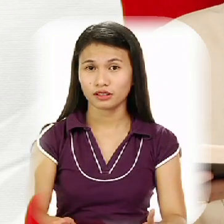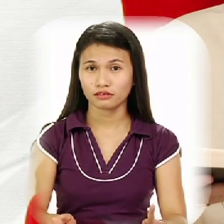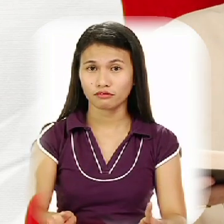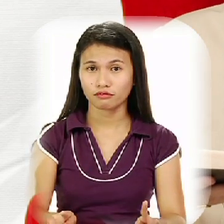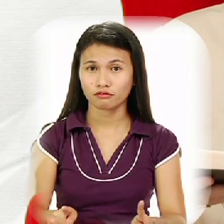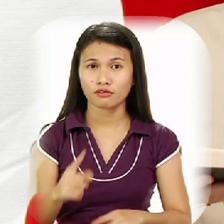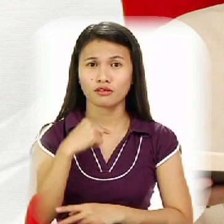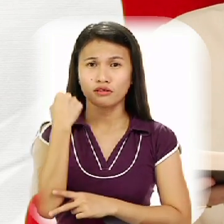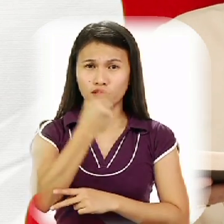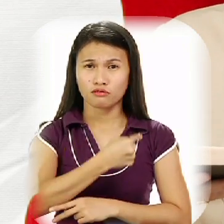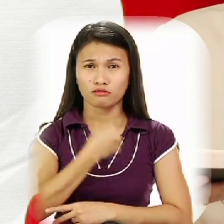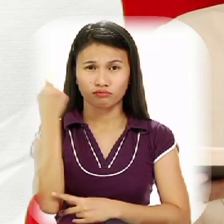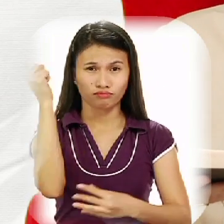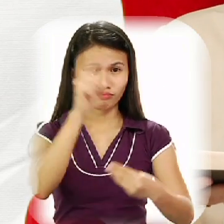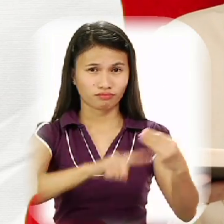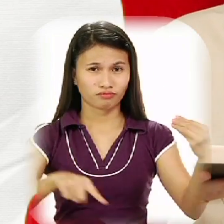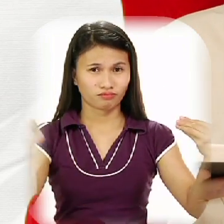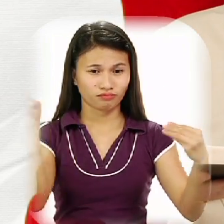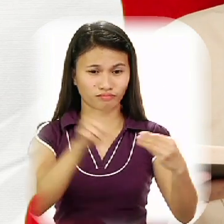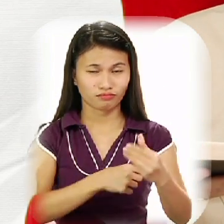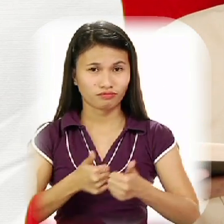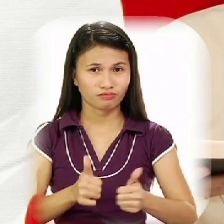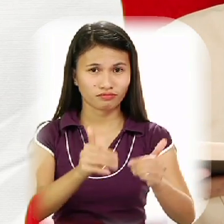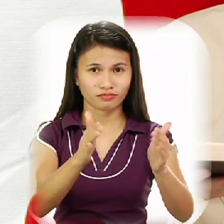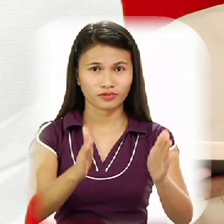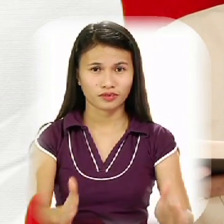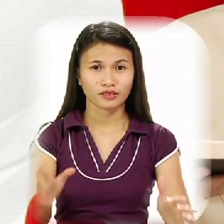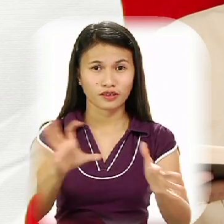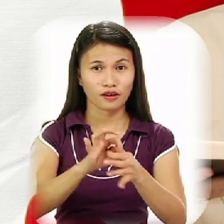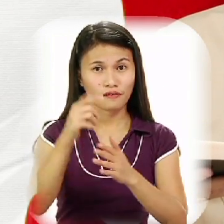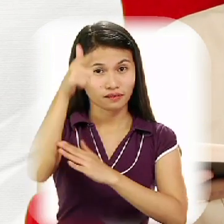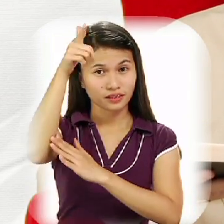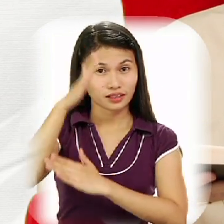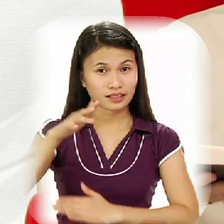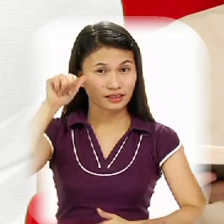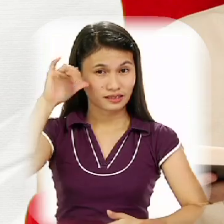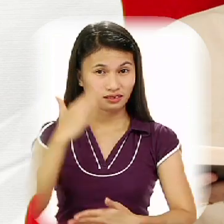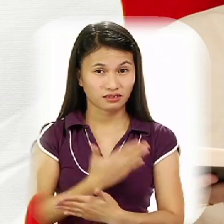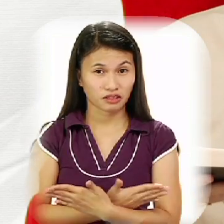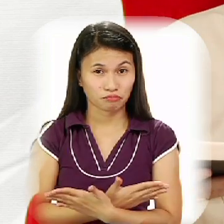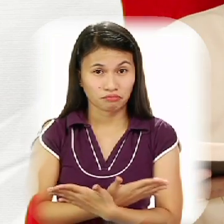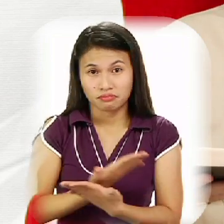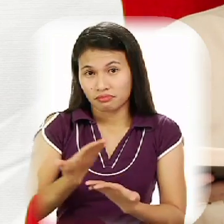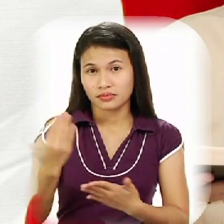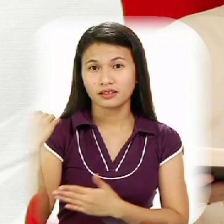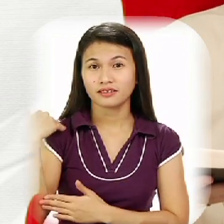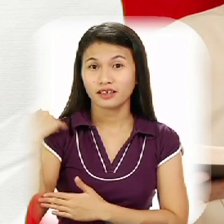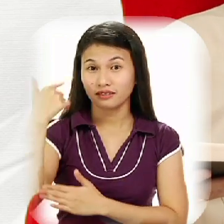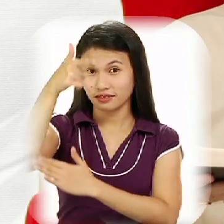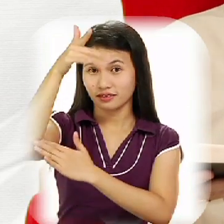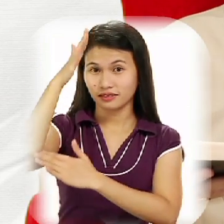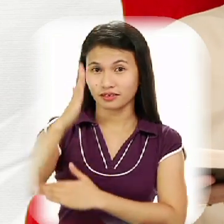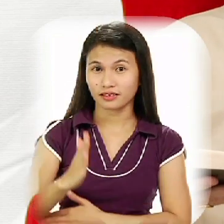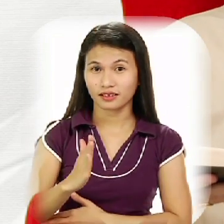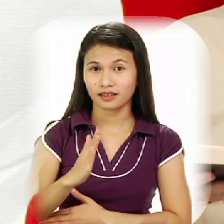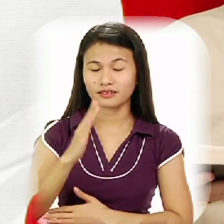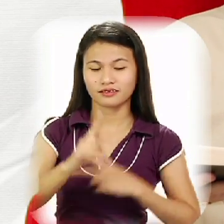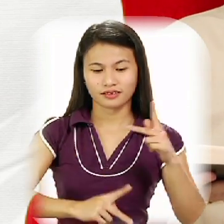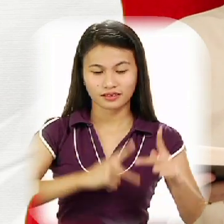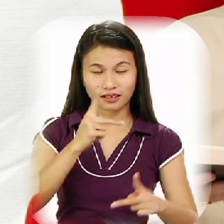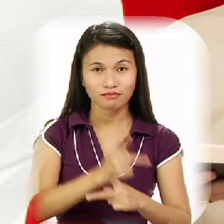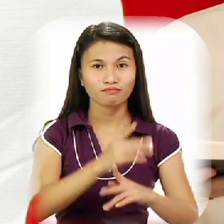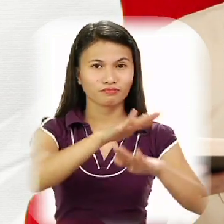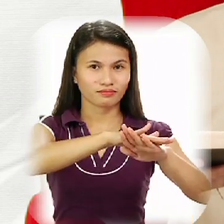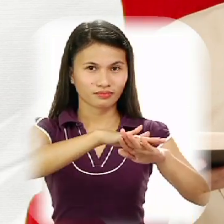a person who even persecuted the followers of God's Son. Yet, in God's